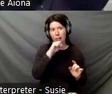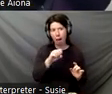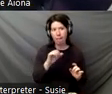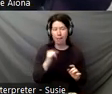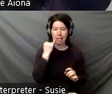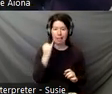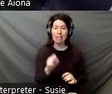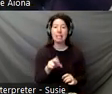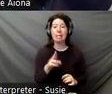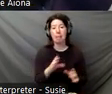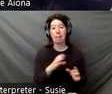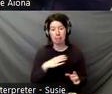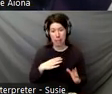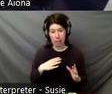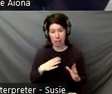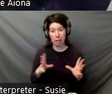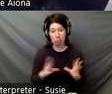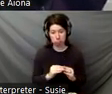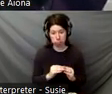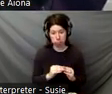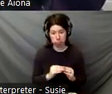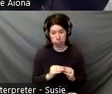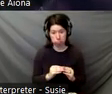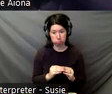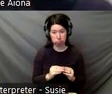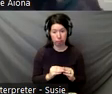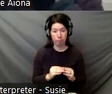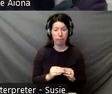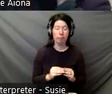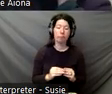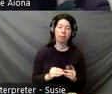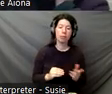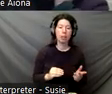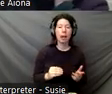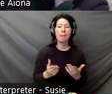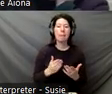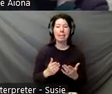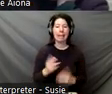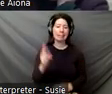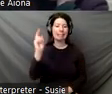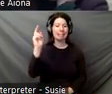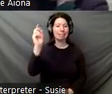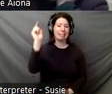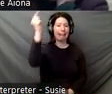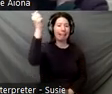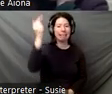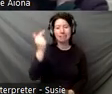subcommittee. My first thought was like a process, like a seconding kind of thing, you know, like you can't,